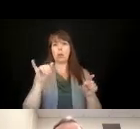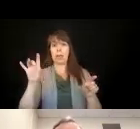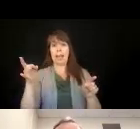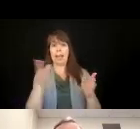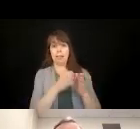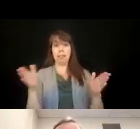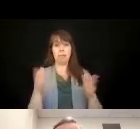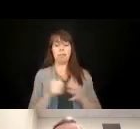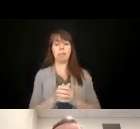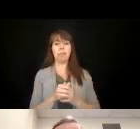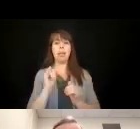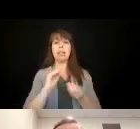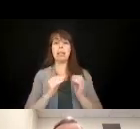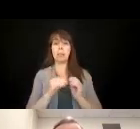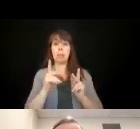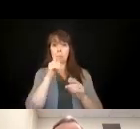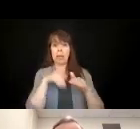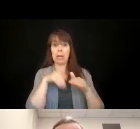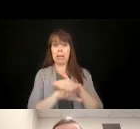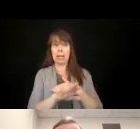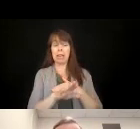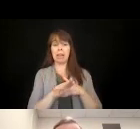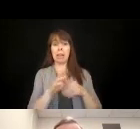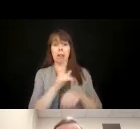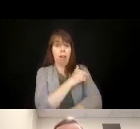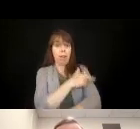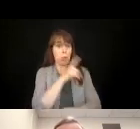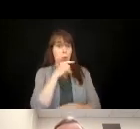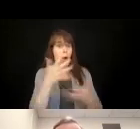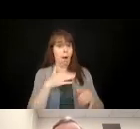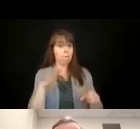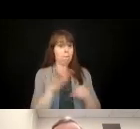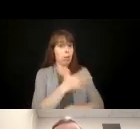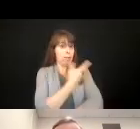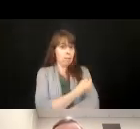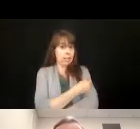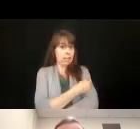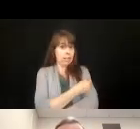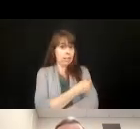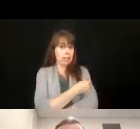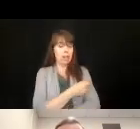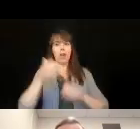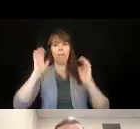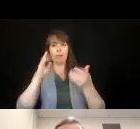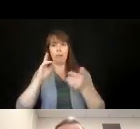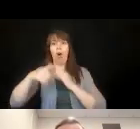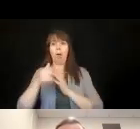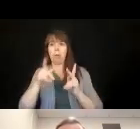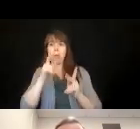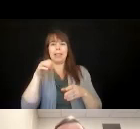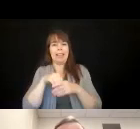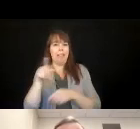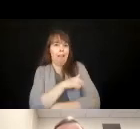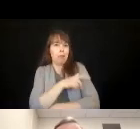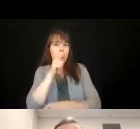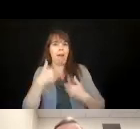highlights the number of patients admitted with COVID who were fully vaccinated versus all COVID inpatient admissions. And